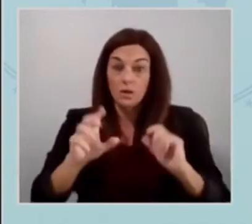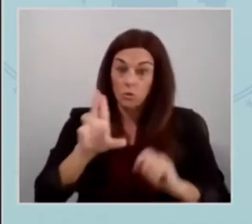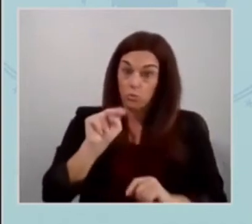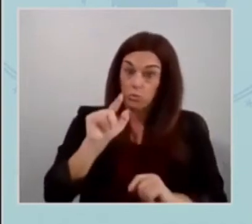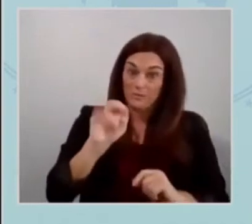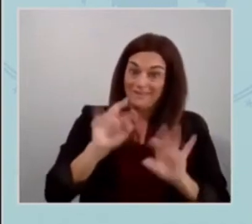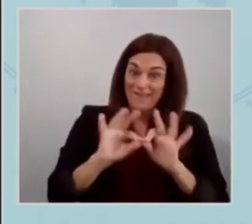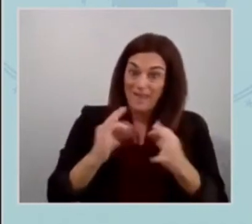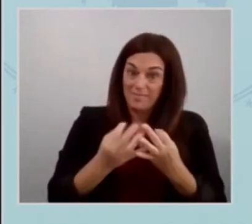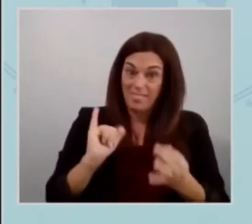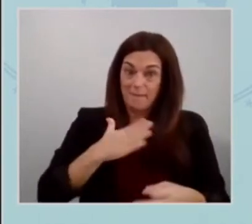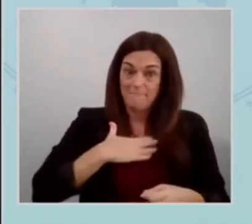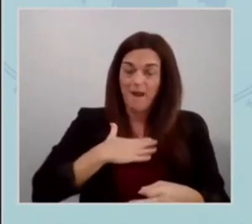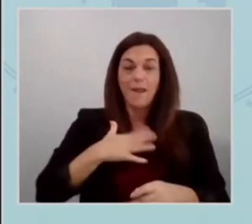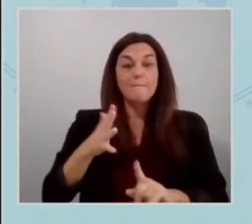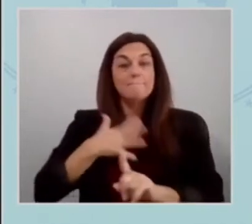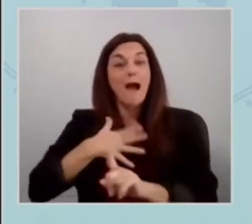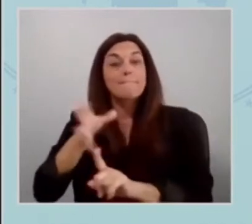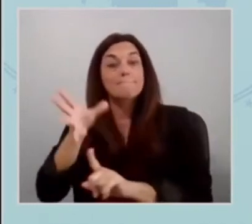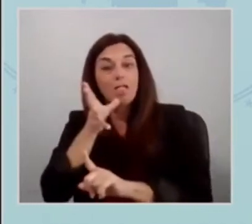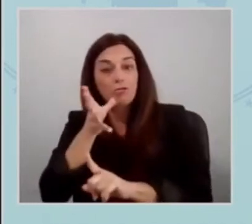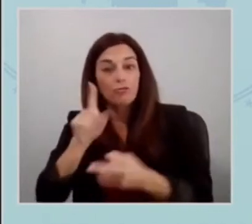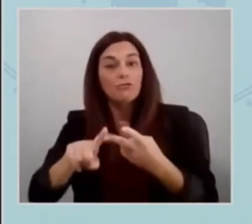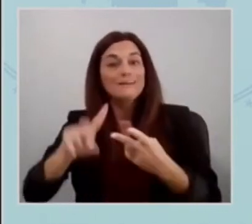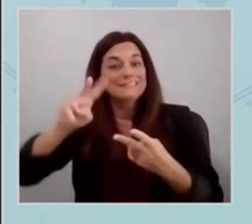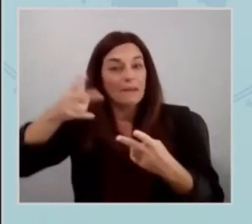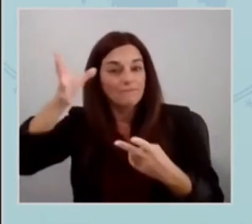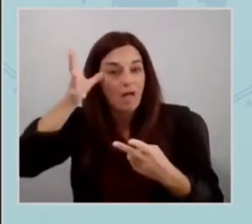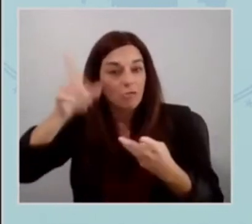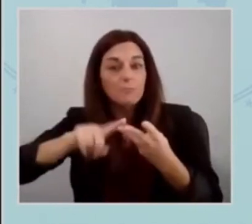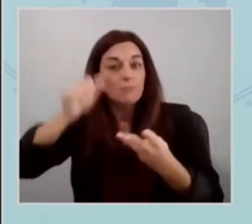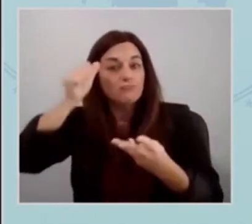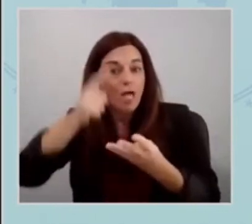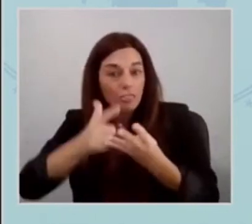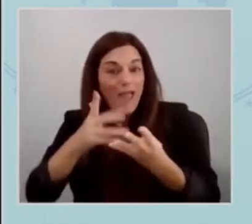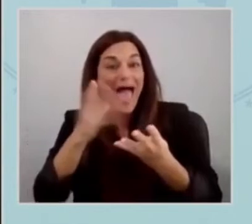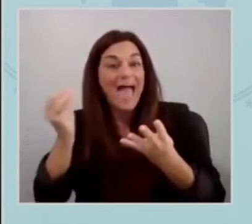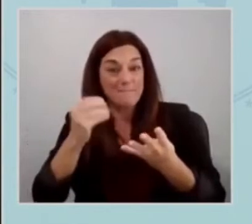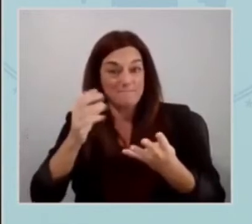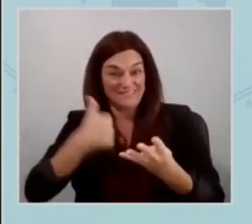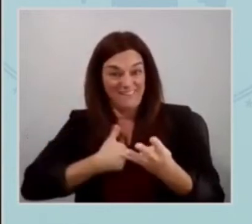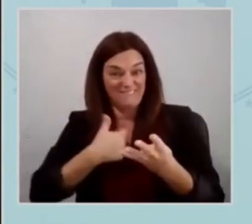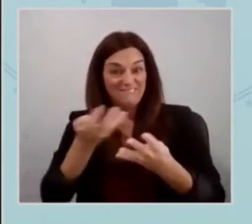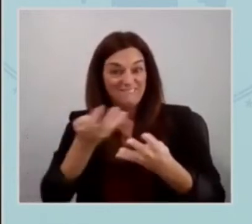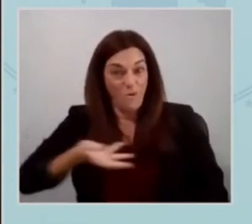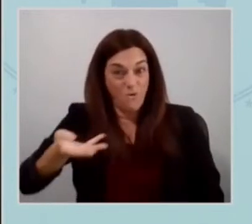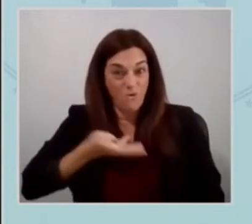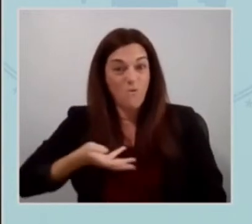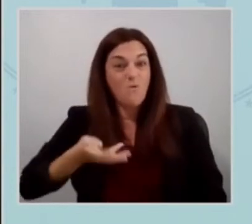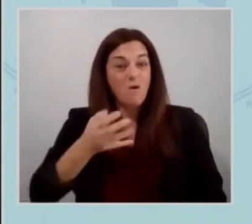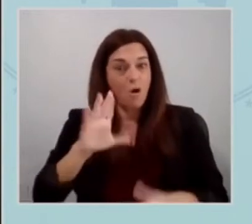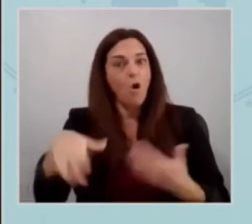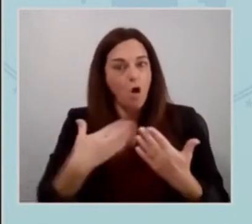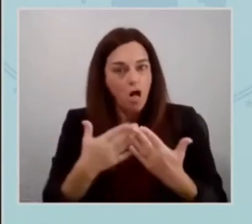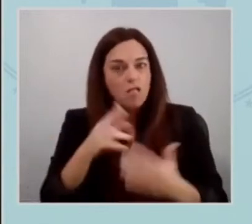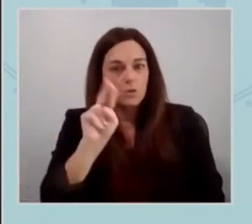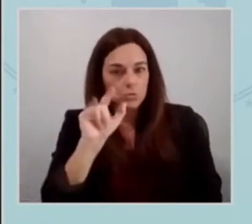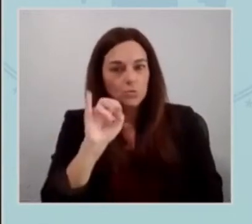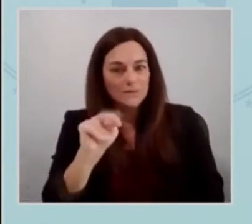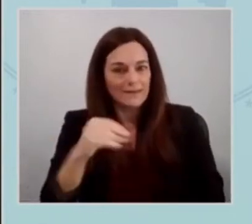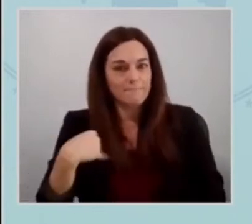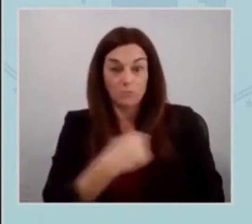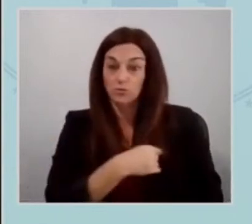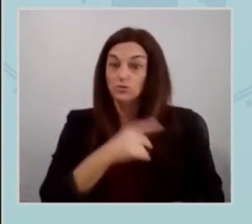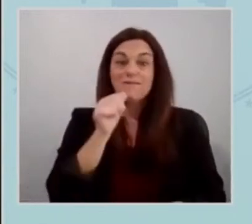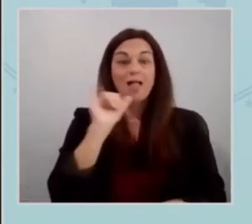And if you have union families like mine, my mother, my stepfather, my brother, as